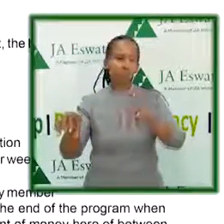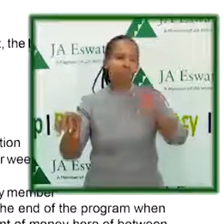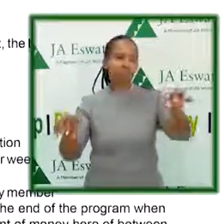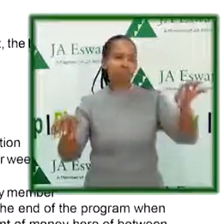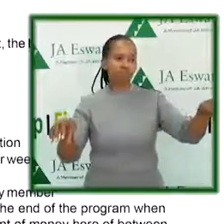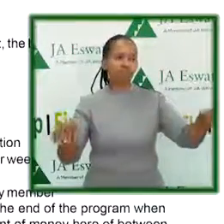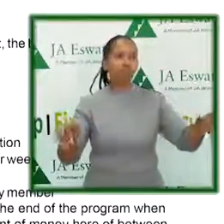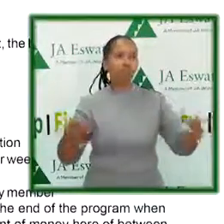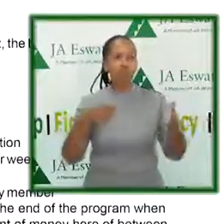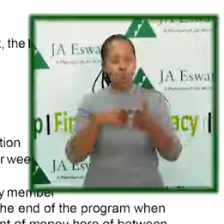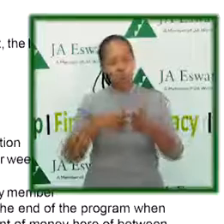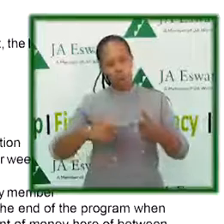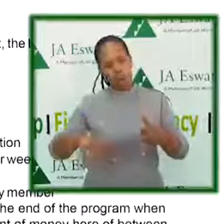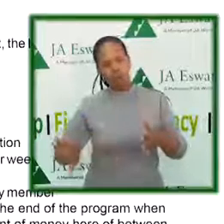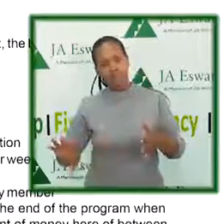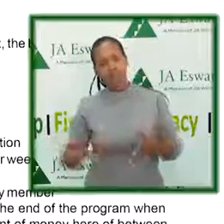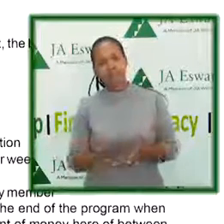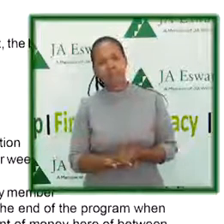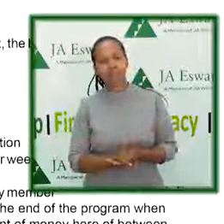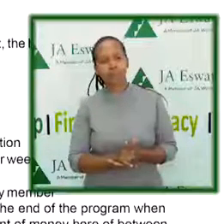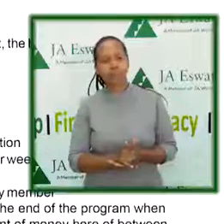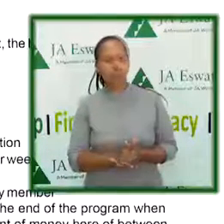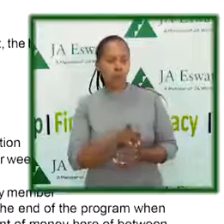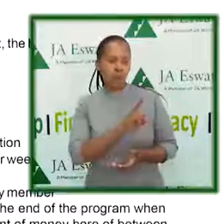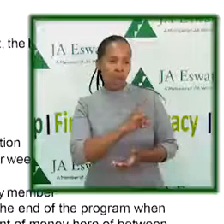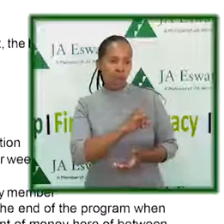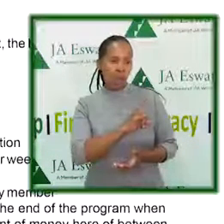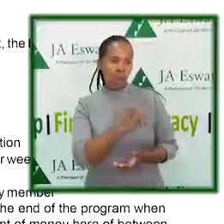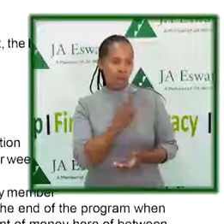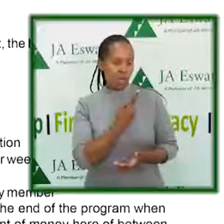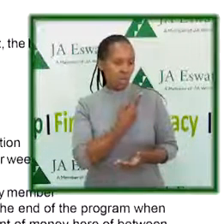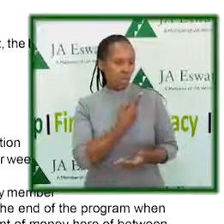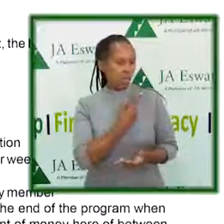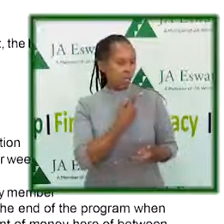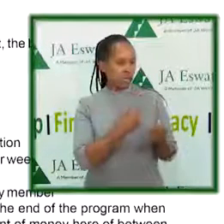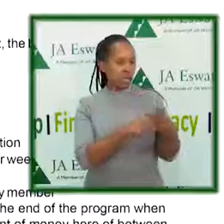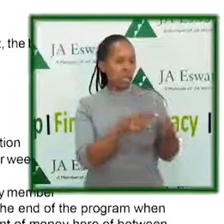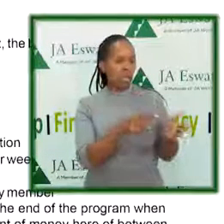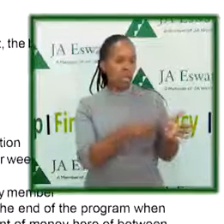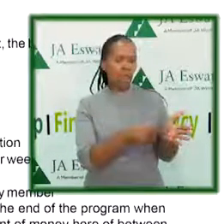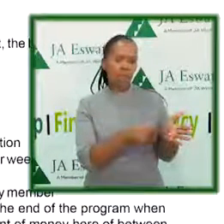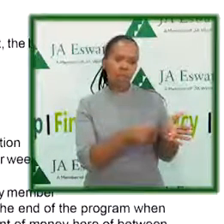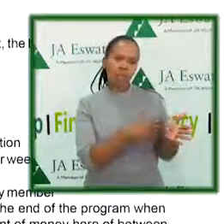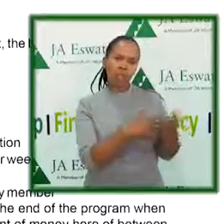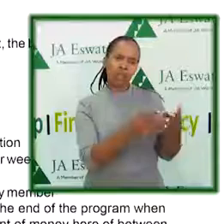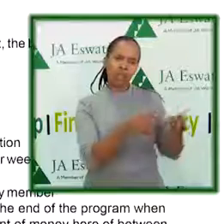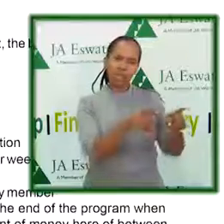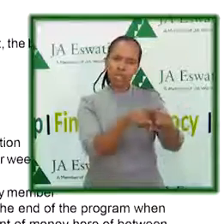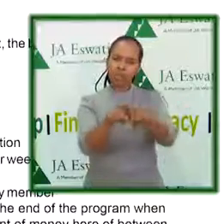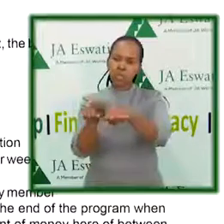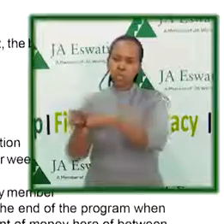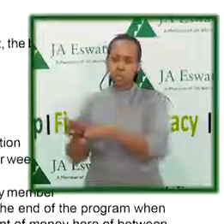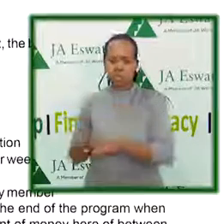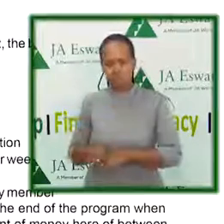yourself selling something at 50 emalangeni of the same quality, the same size, and yet